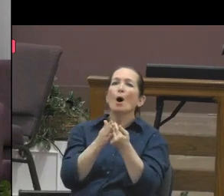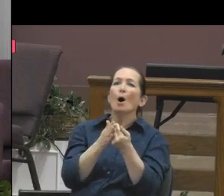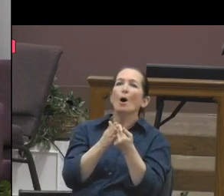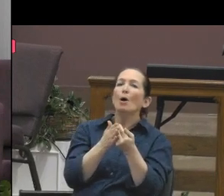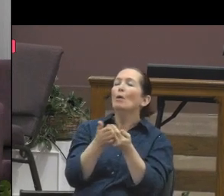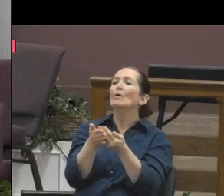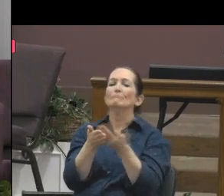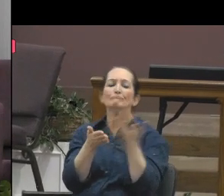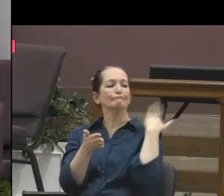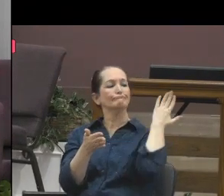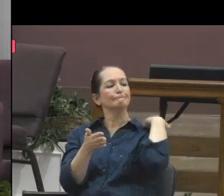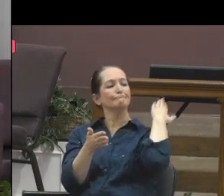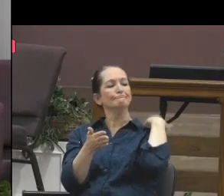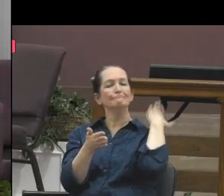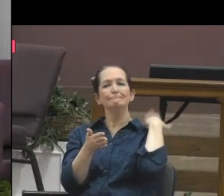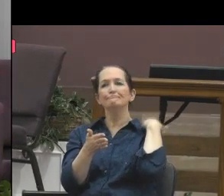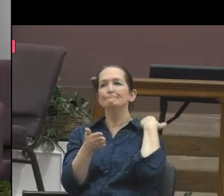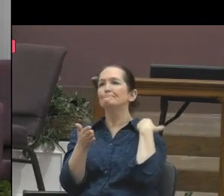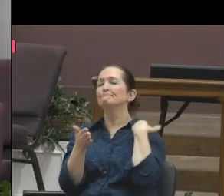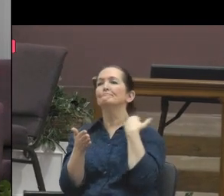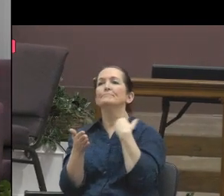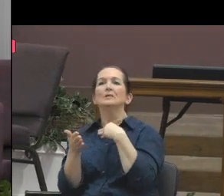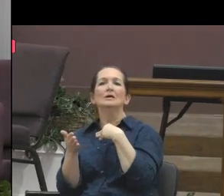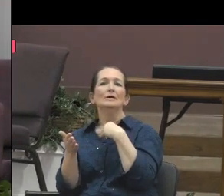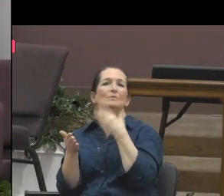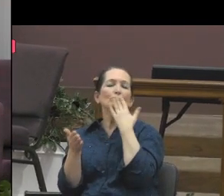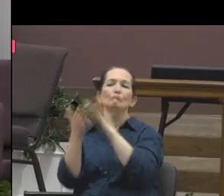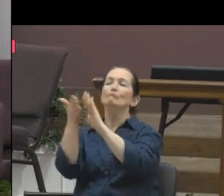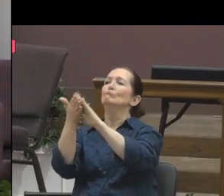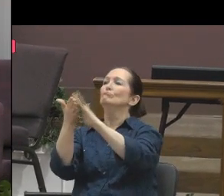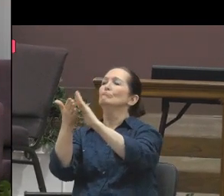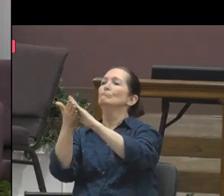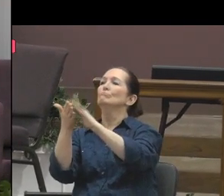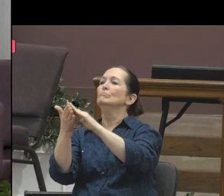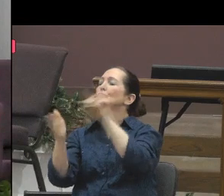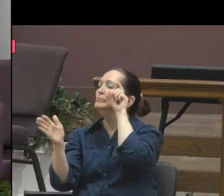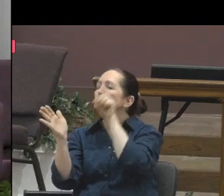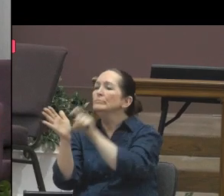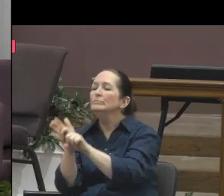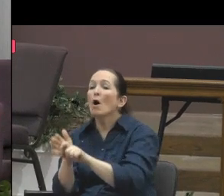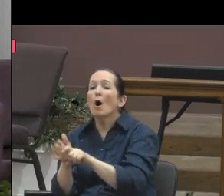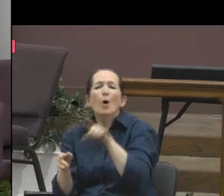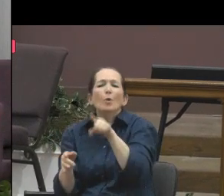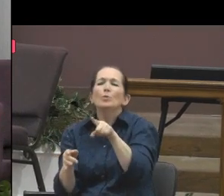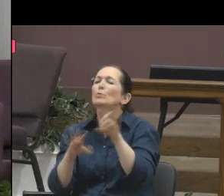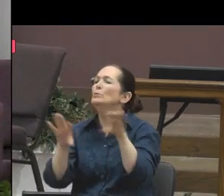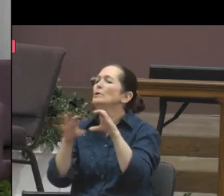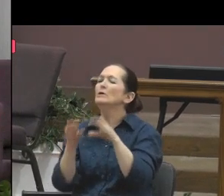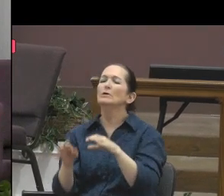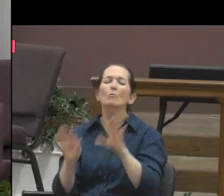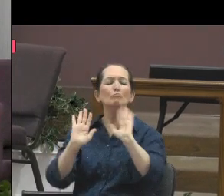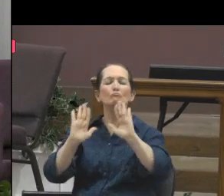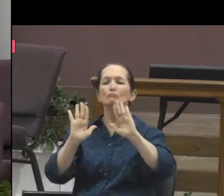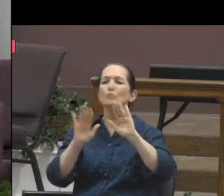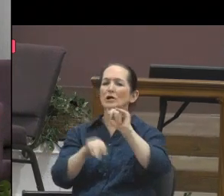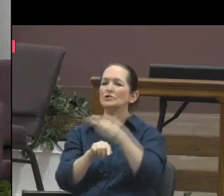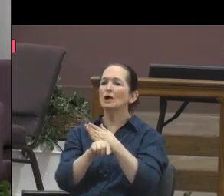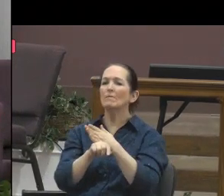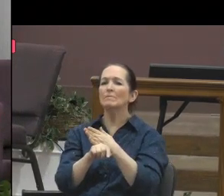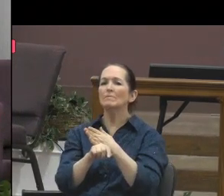back patting, all of the recognition of oh, you did a great job. Of just